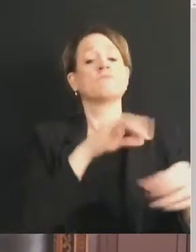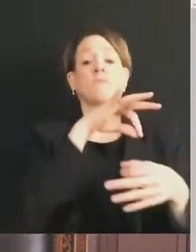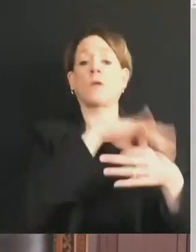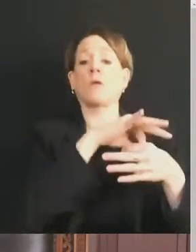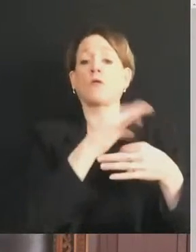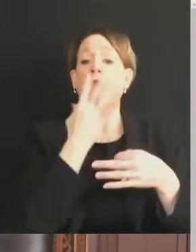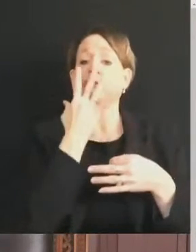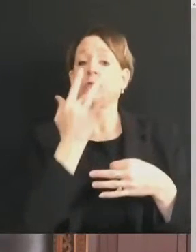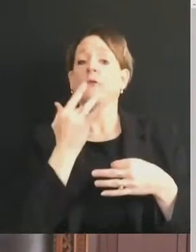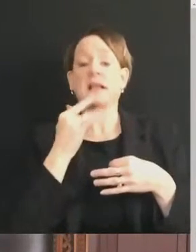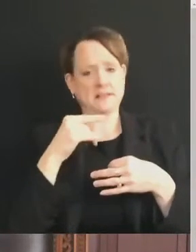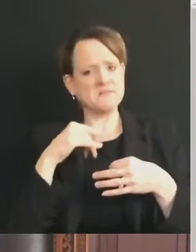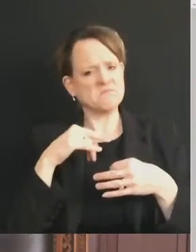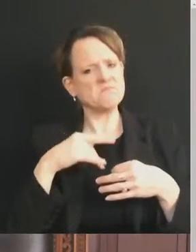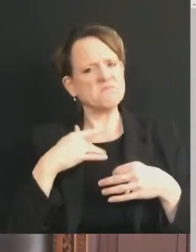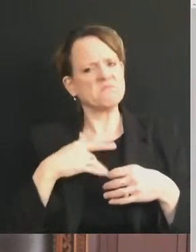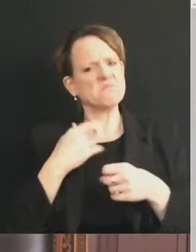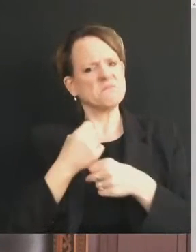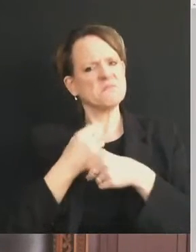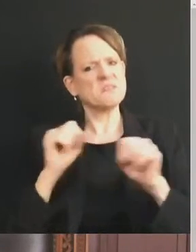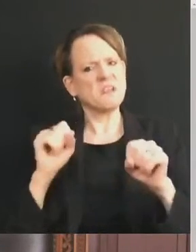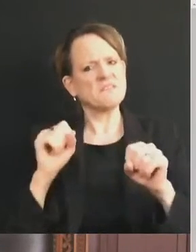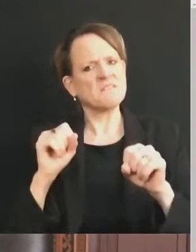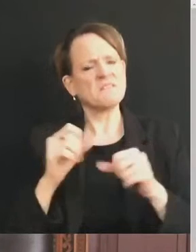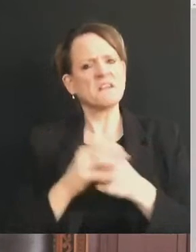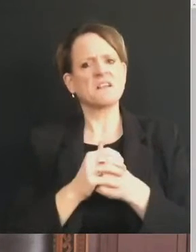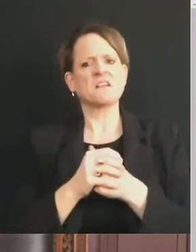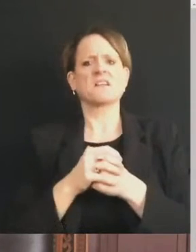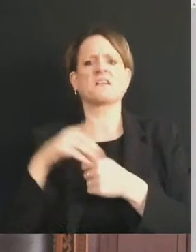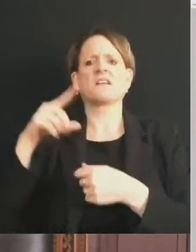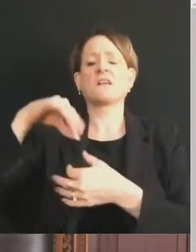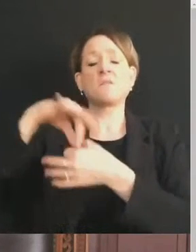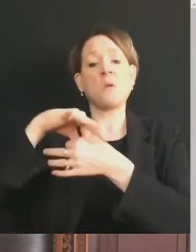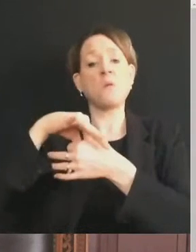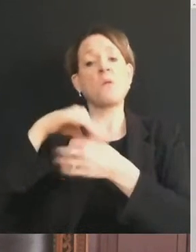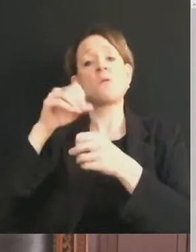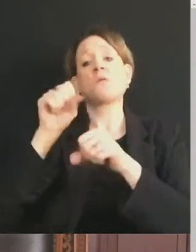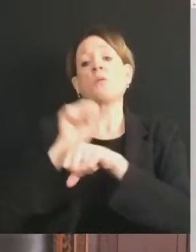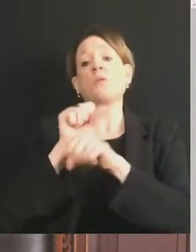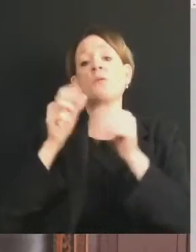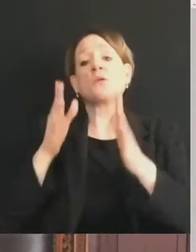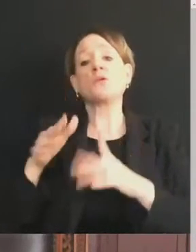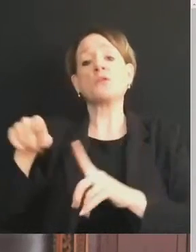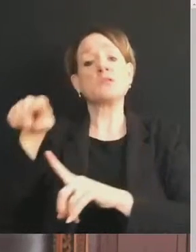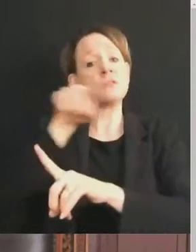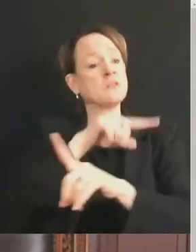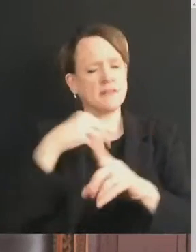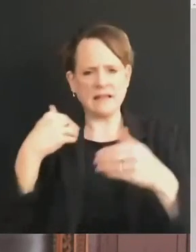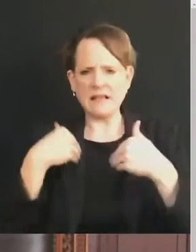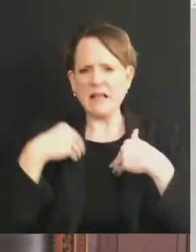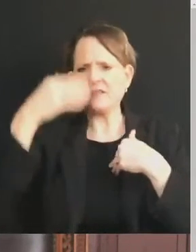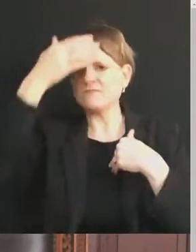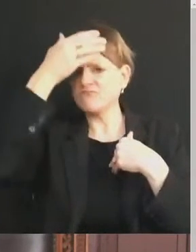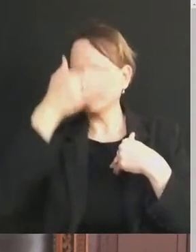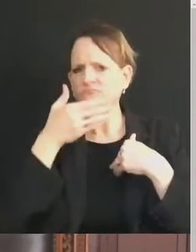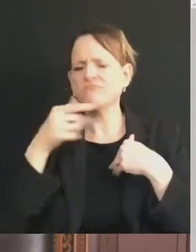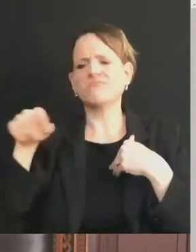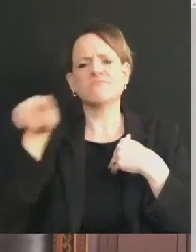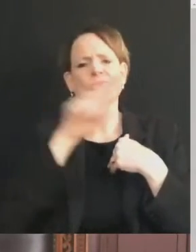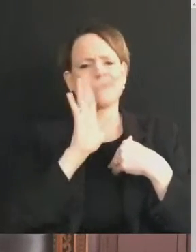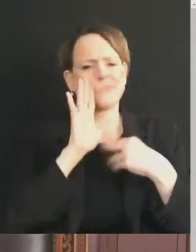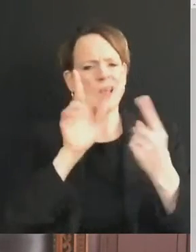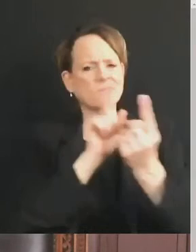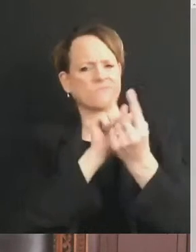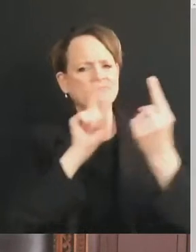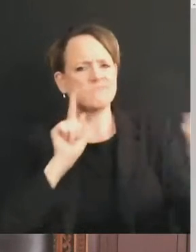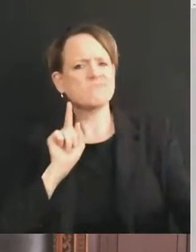feet apart is in good shape. The clerks are ready, so I feel that this election can go off in